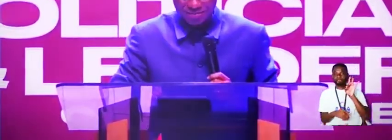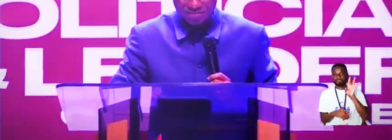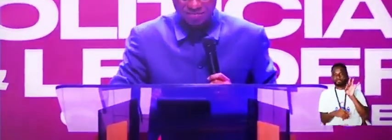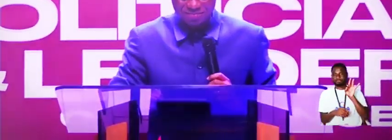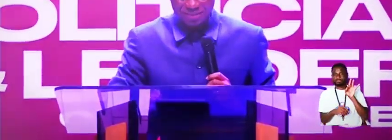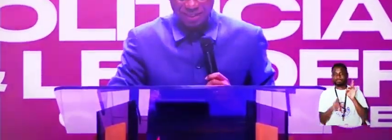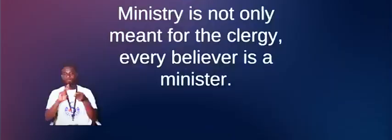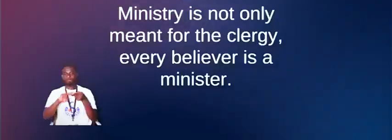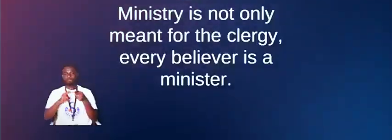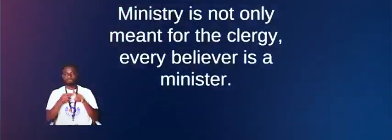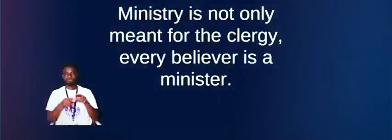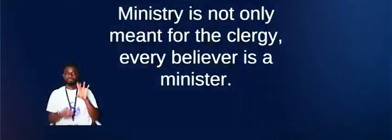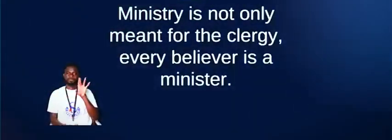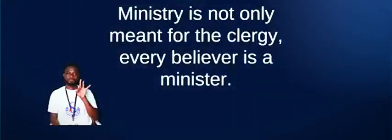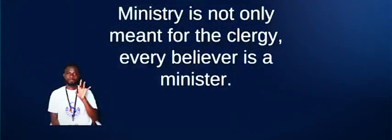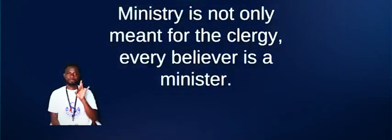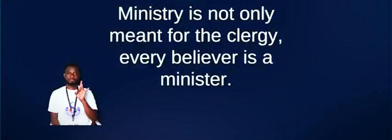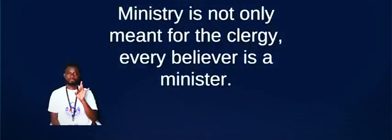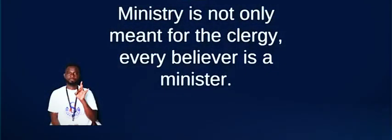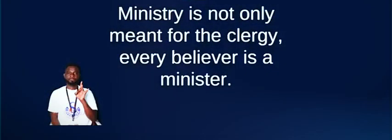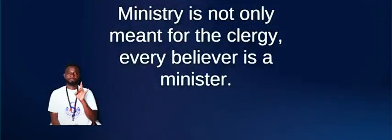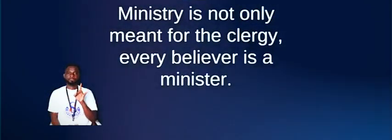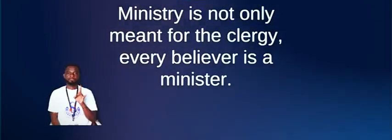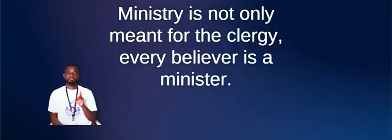Number what? Eight.